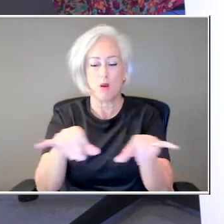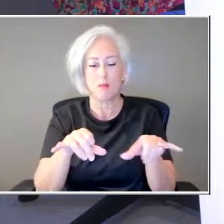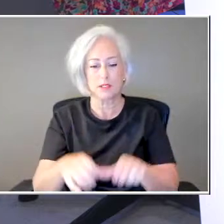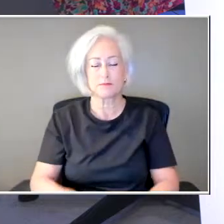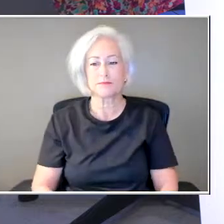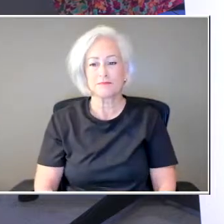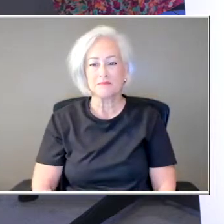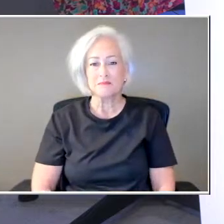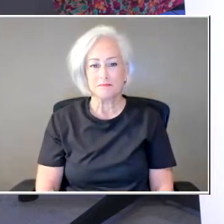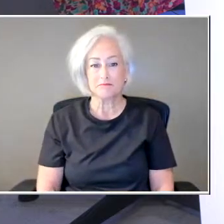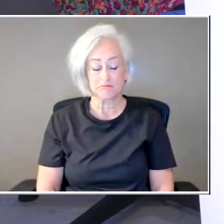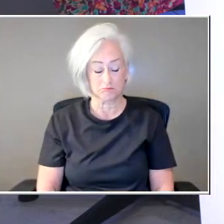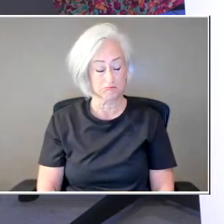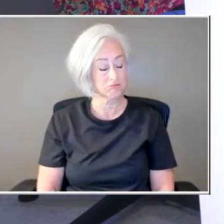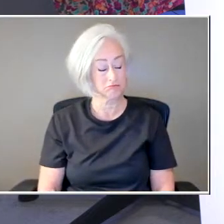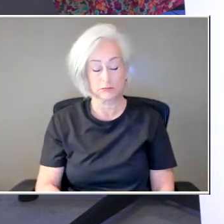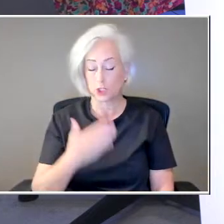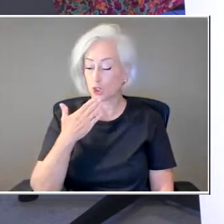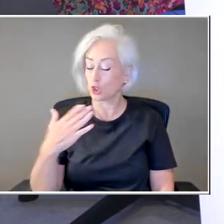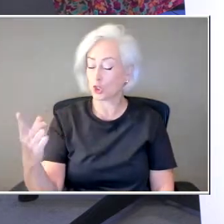That's a great question, Stu. And